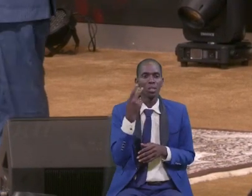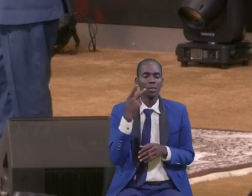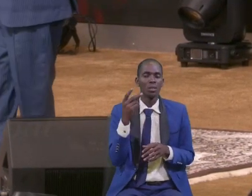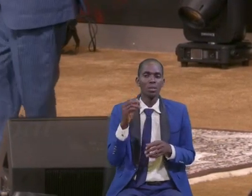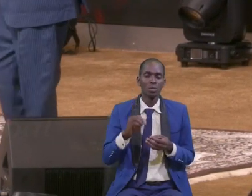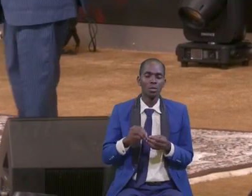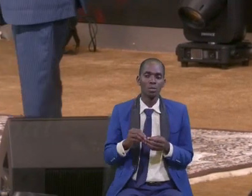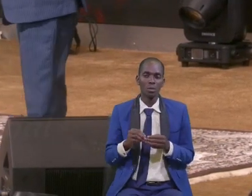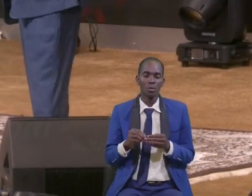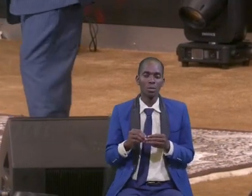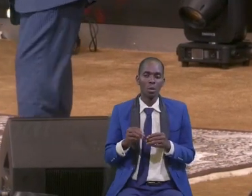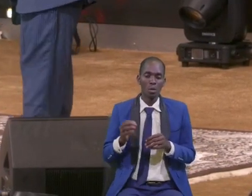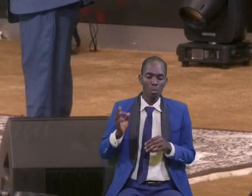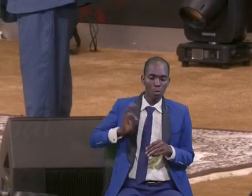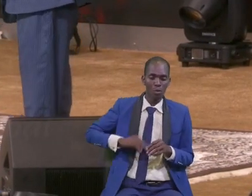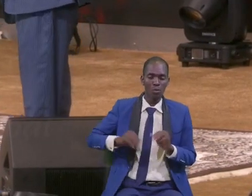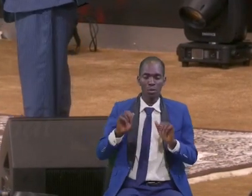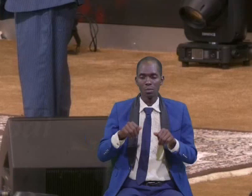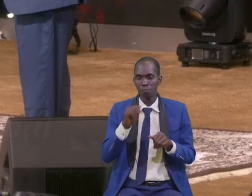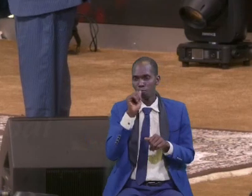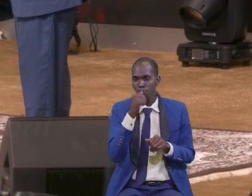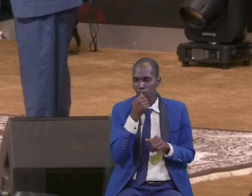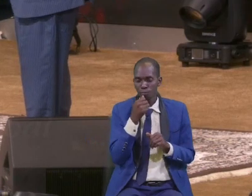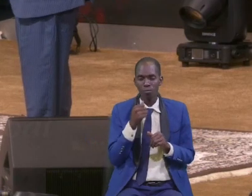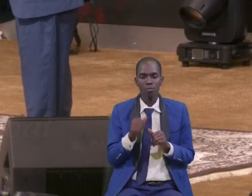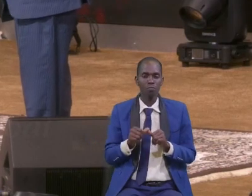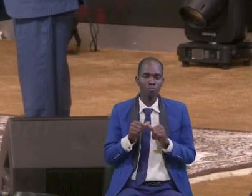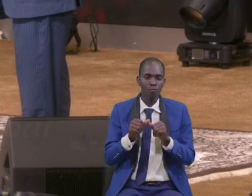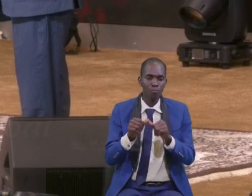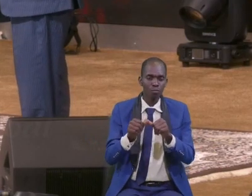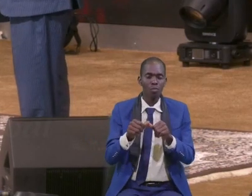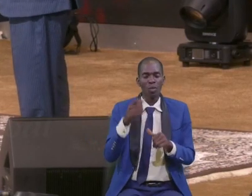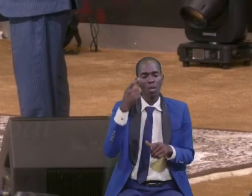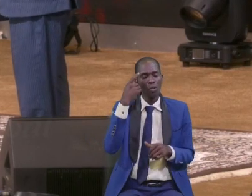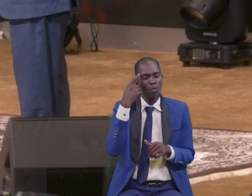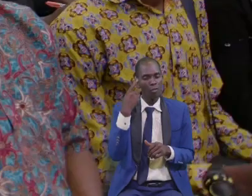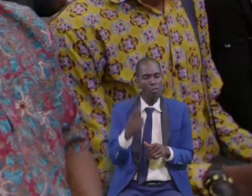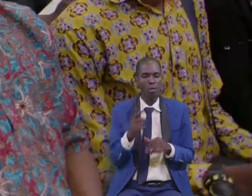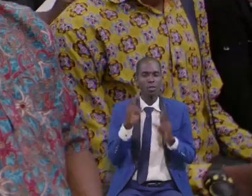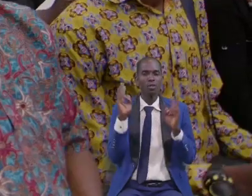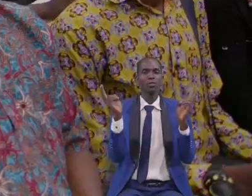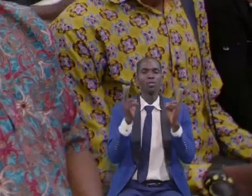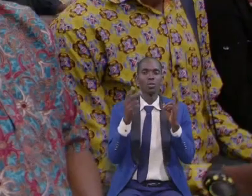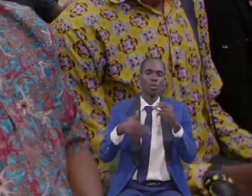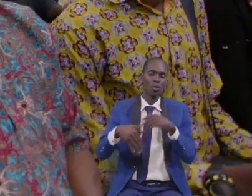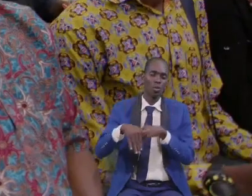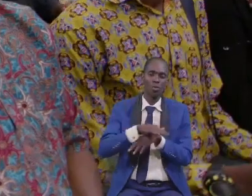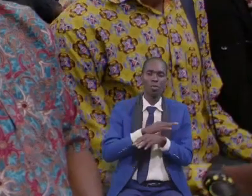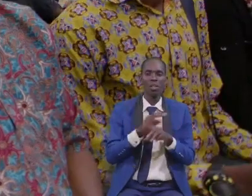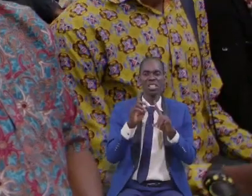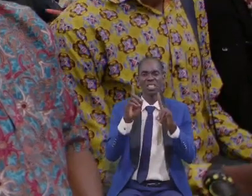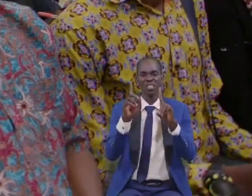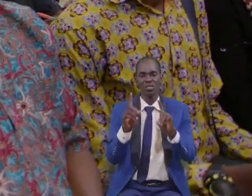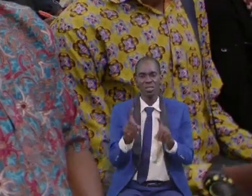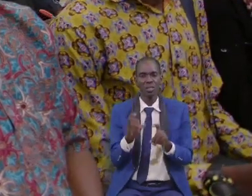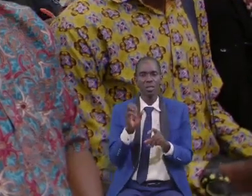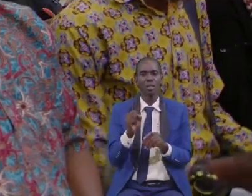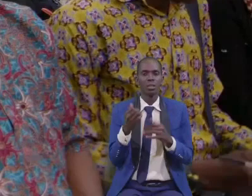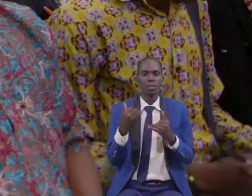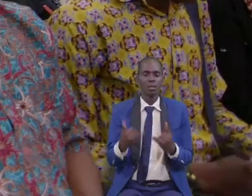profitable patience, perseverance for triumph over trials. Three things we're looking at.